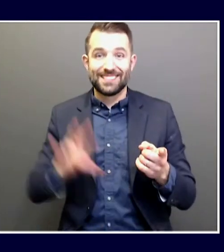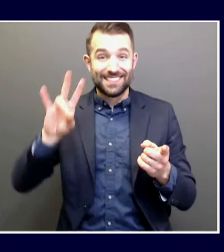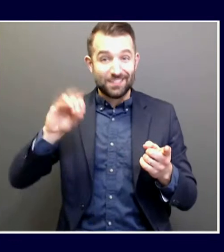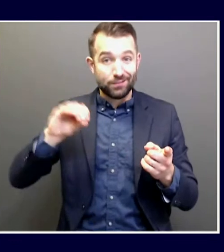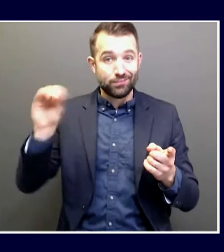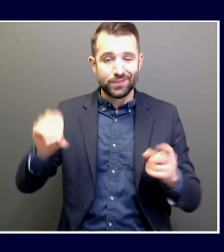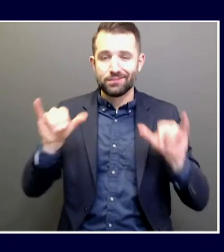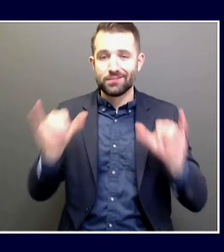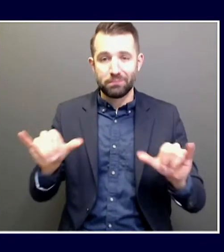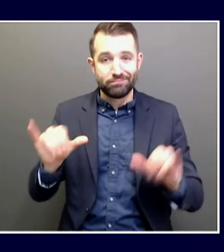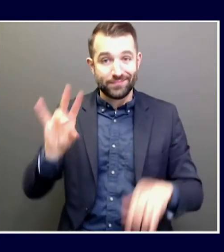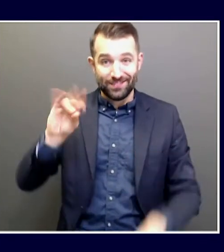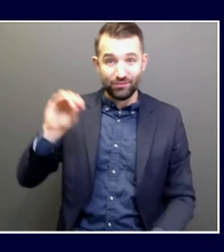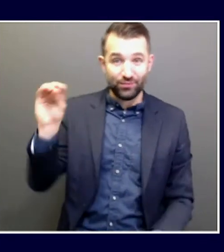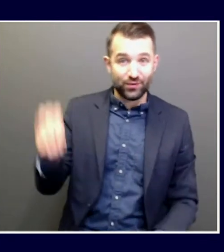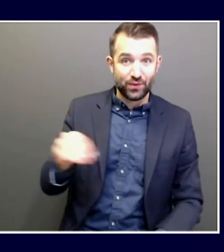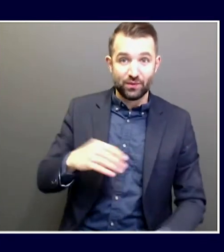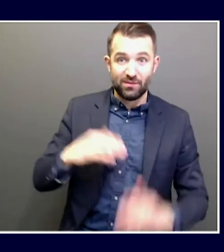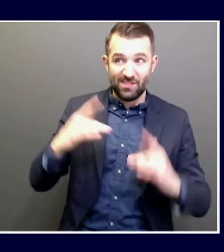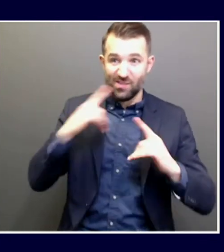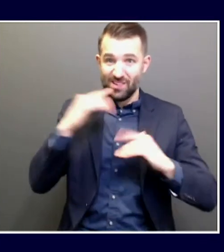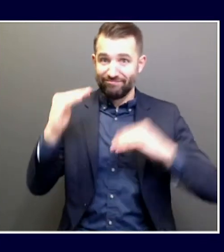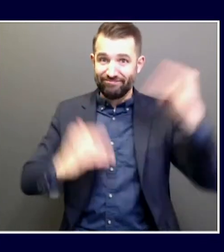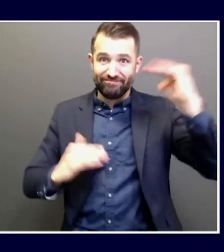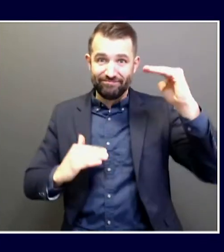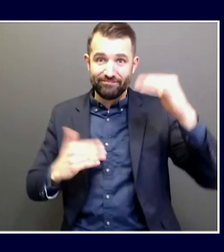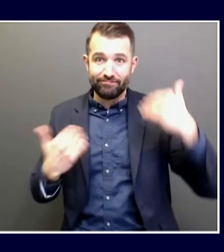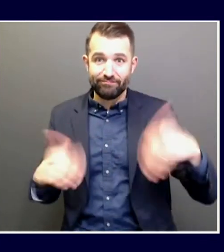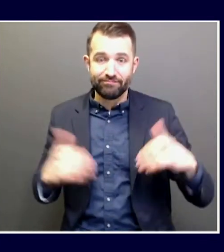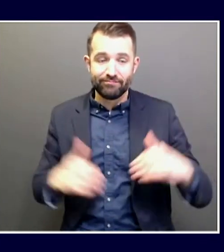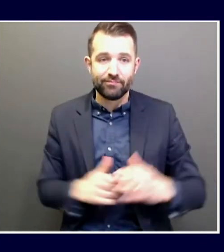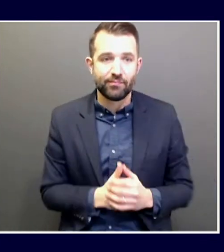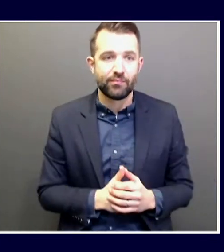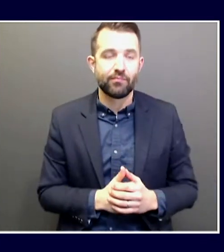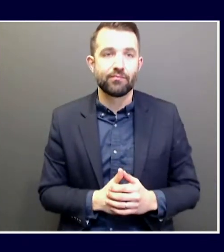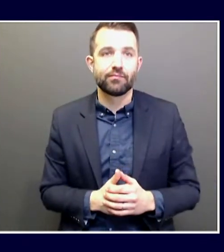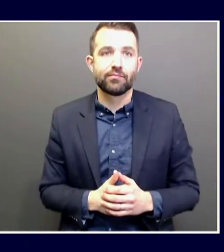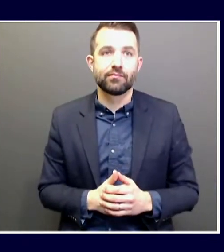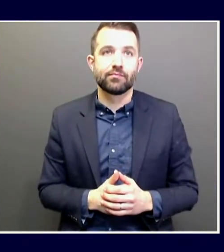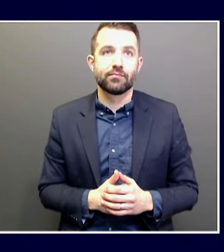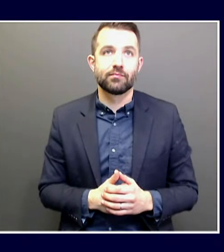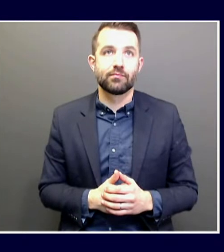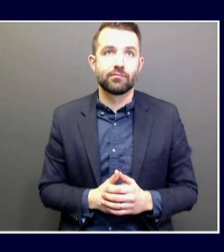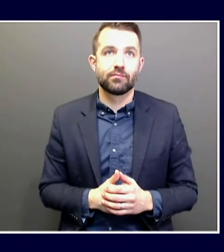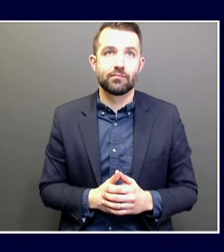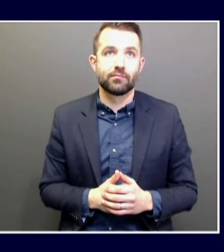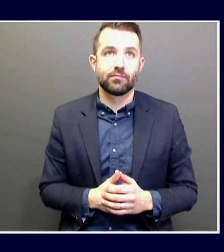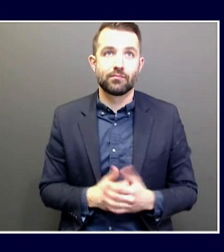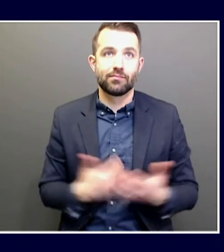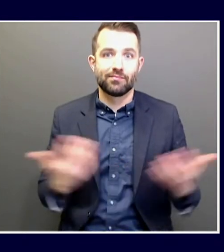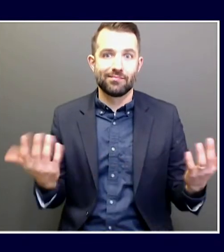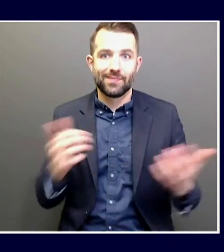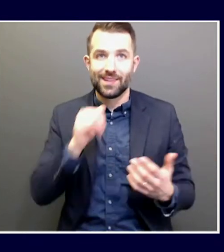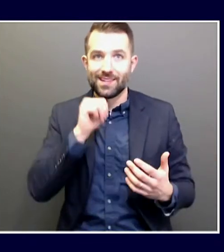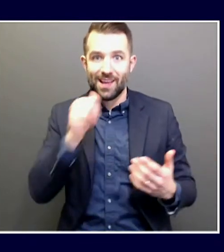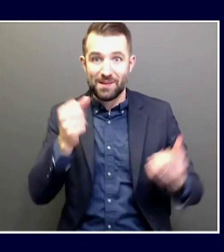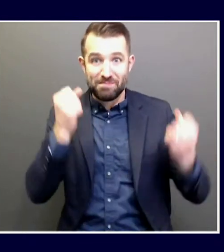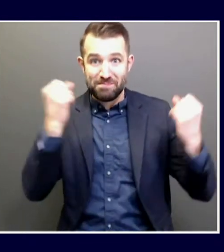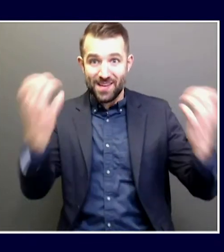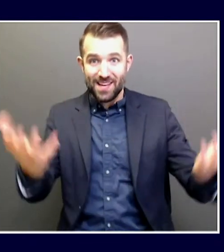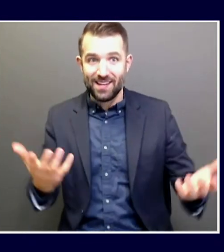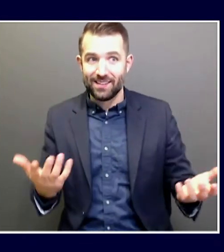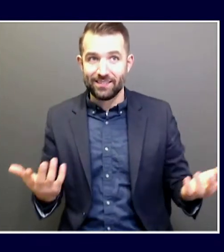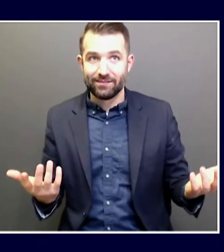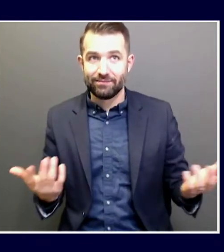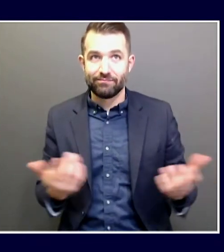That's a quite staggering figure. In my mind, there are not many things in medicine or in public health that can reduce